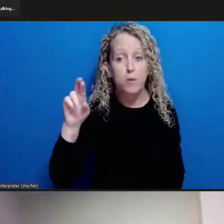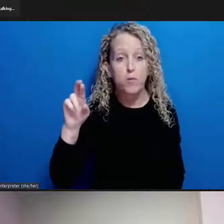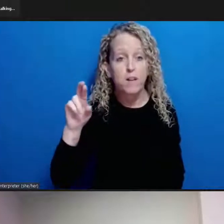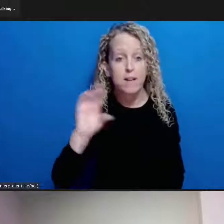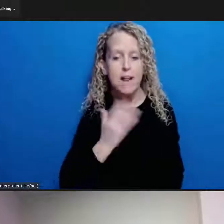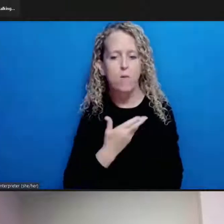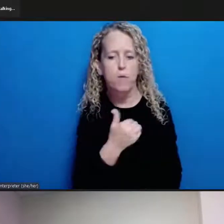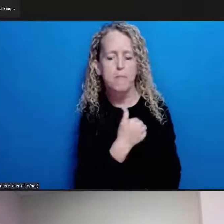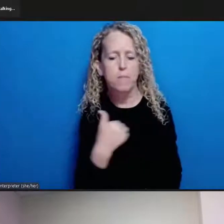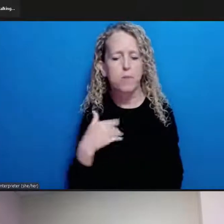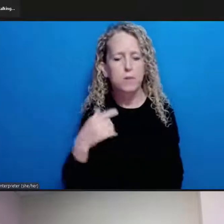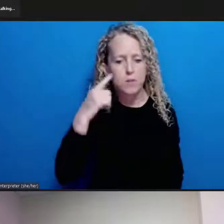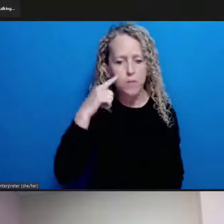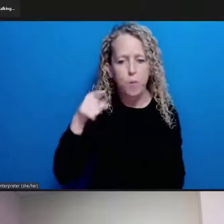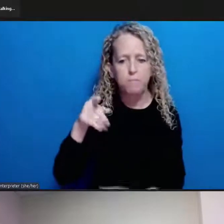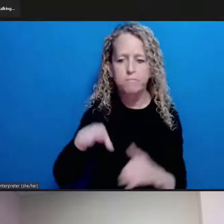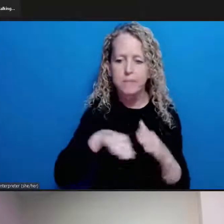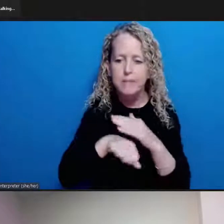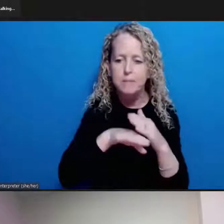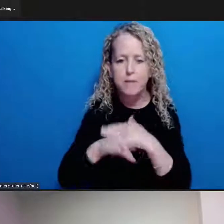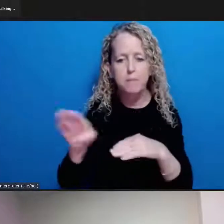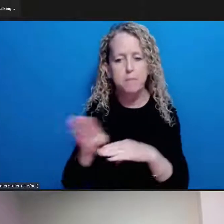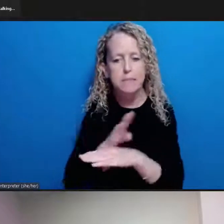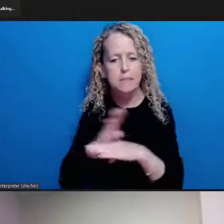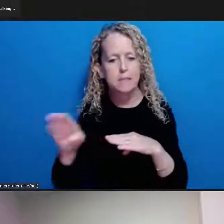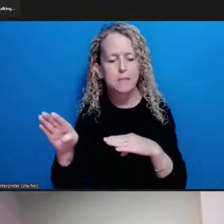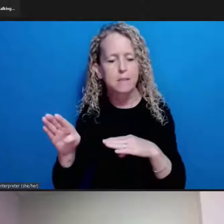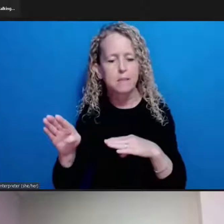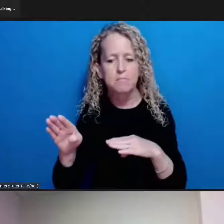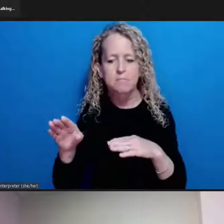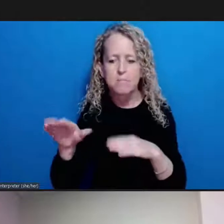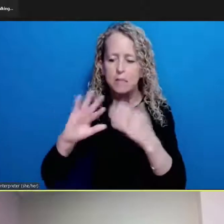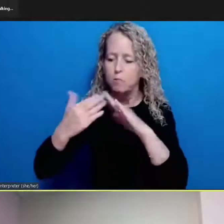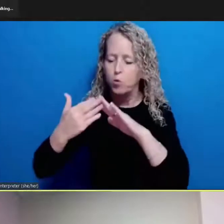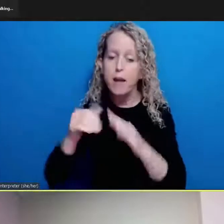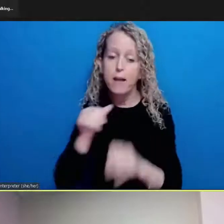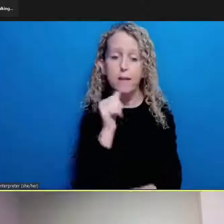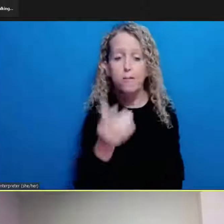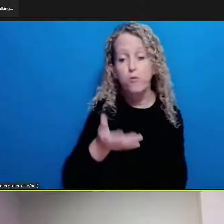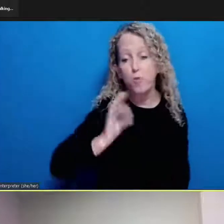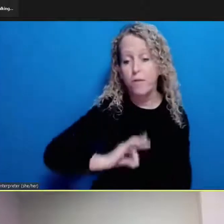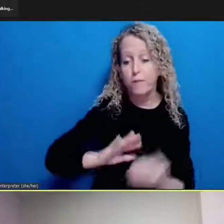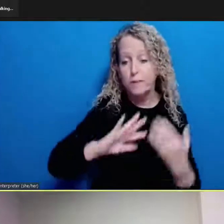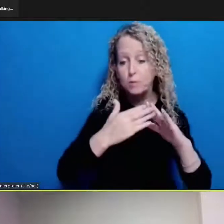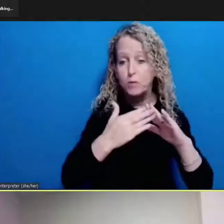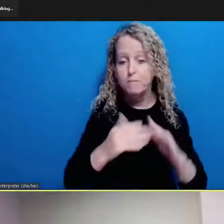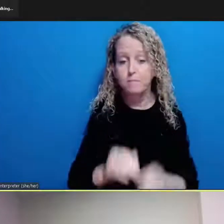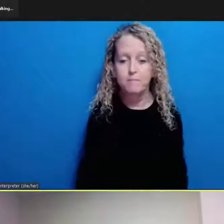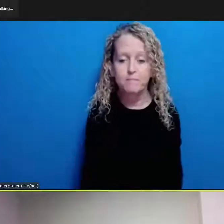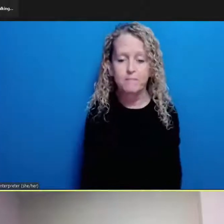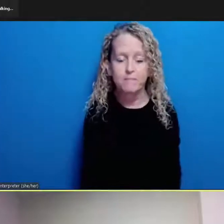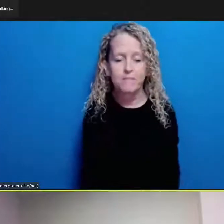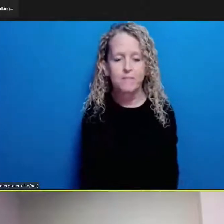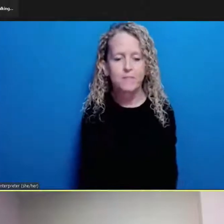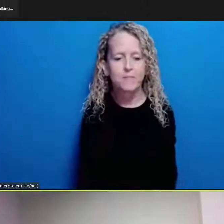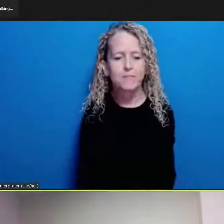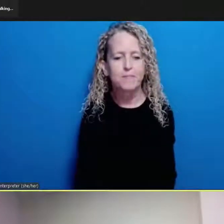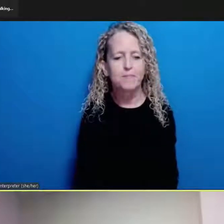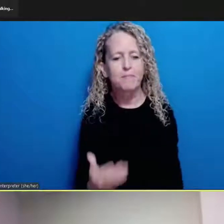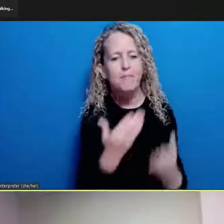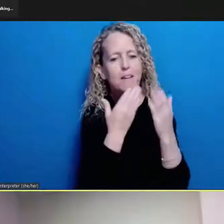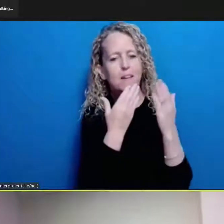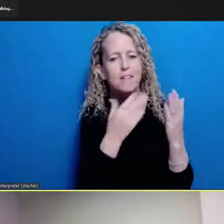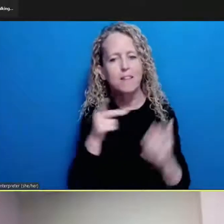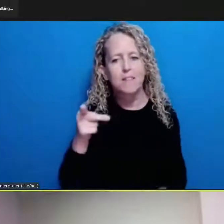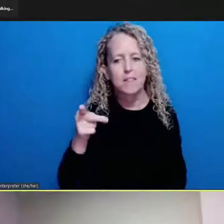and in the business community and not-for-profit community? Yeah, no, thank you, Patrick. And I do want to just